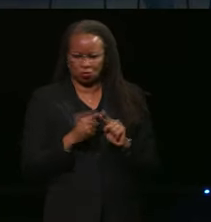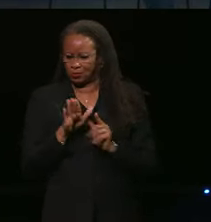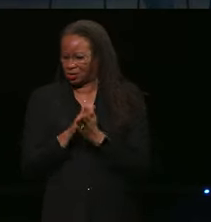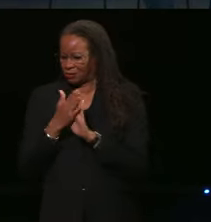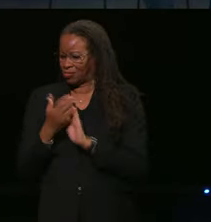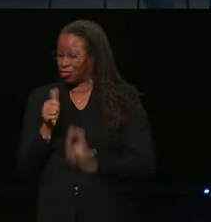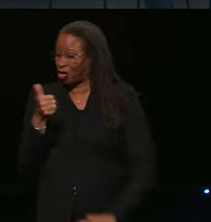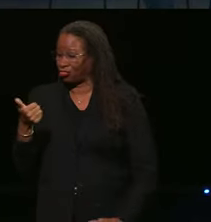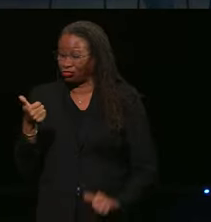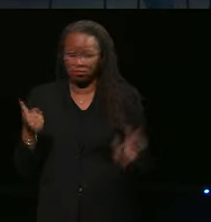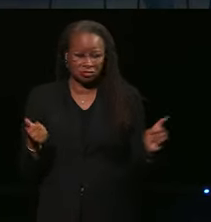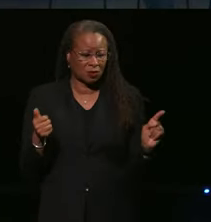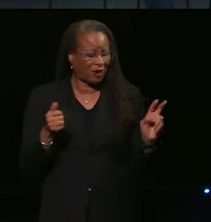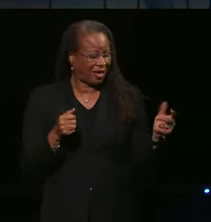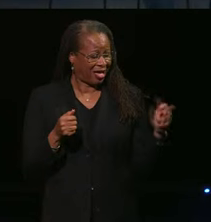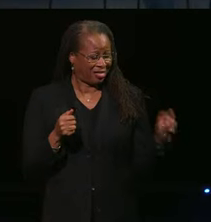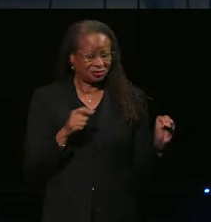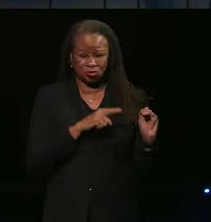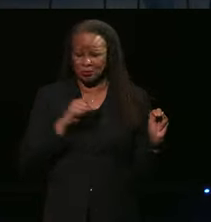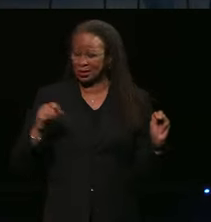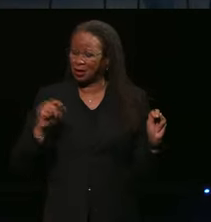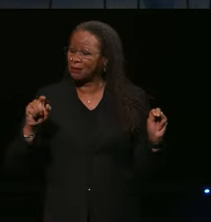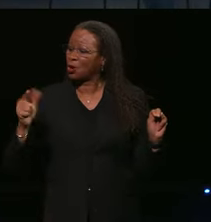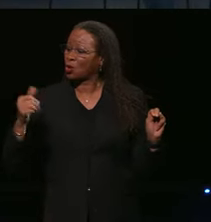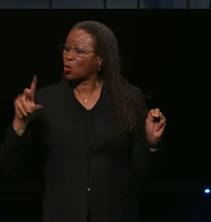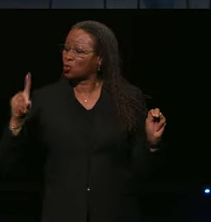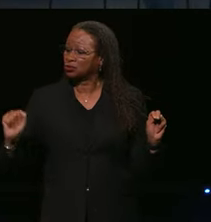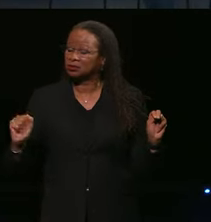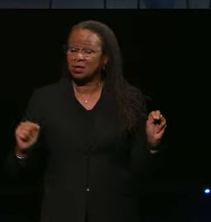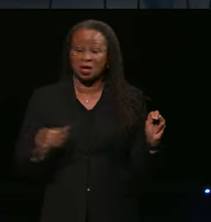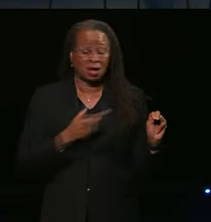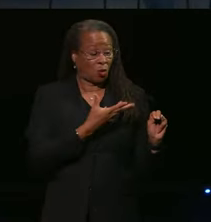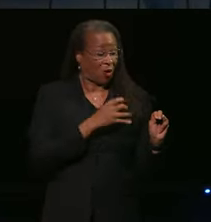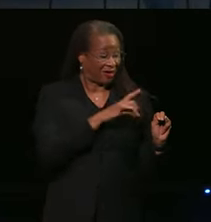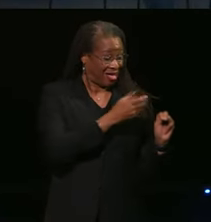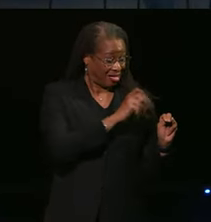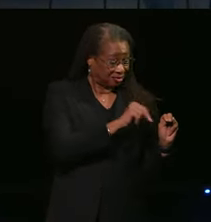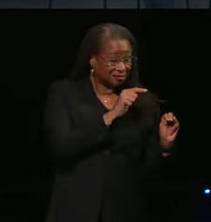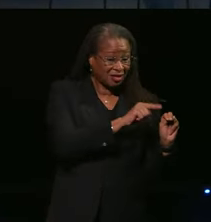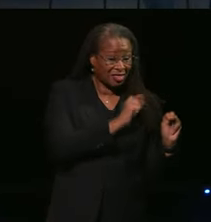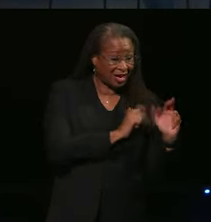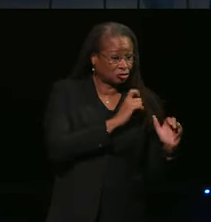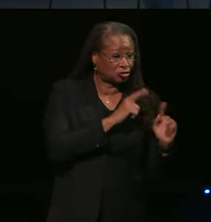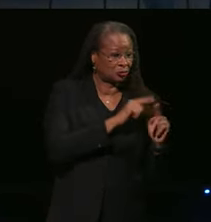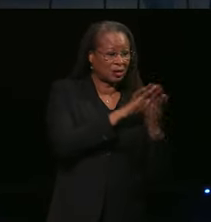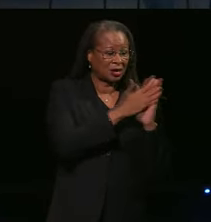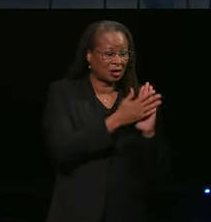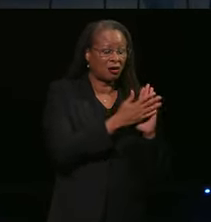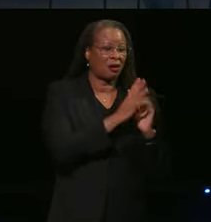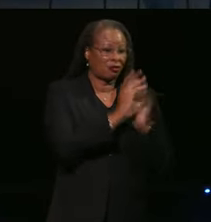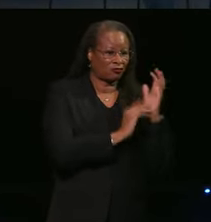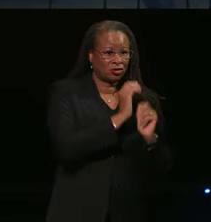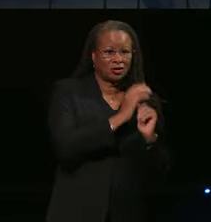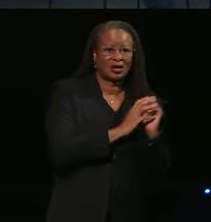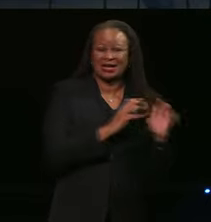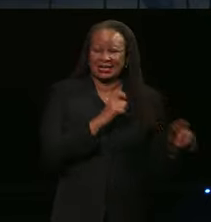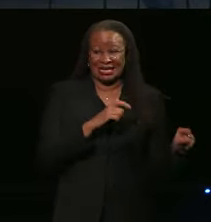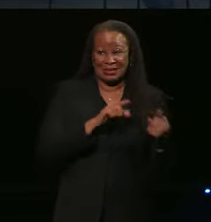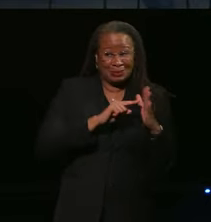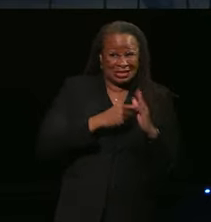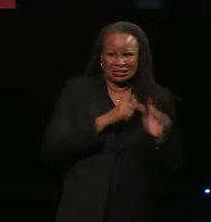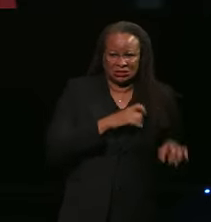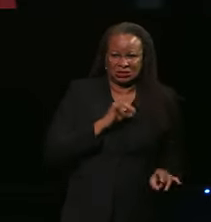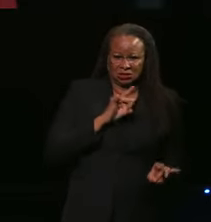the face of Golda onto Helen. We wanted Helen to be comfortable. And she wasn't very keen, to put it mildly, in the